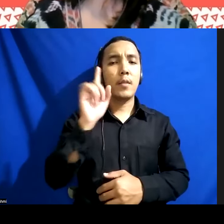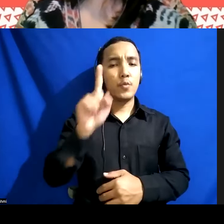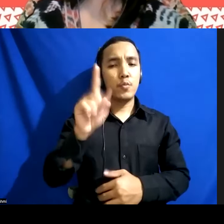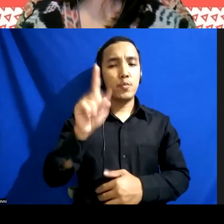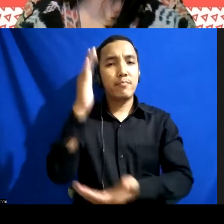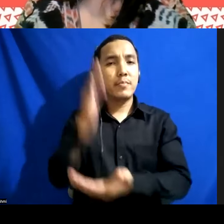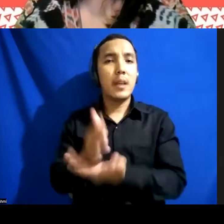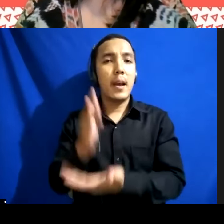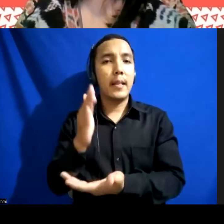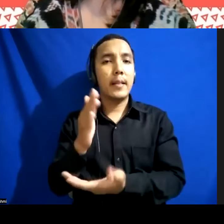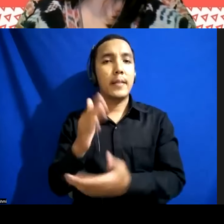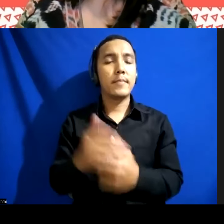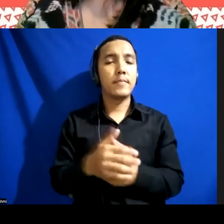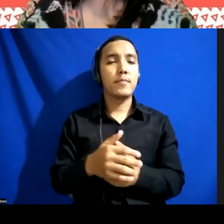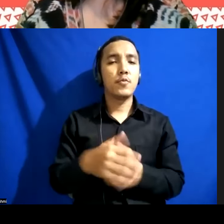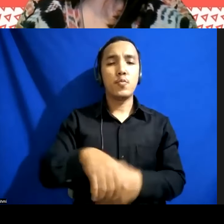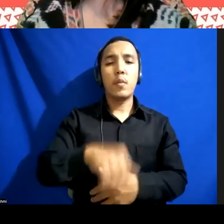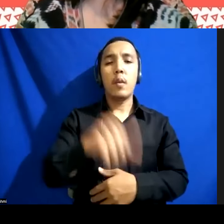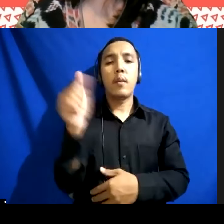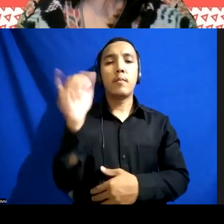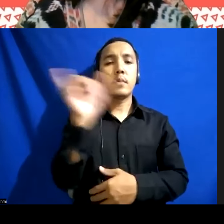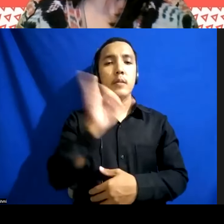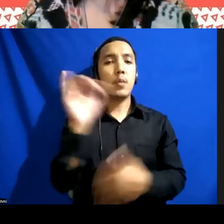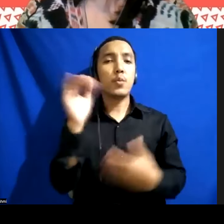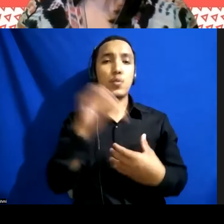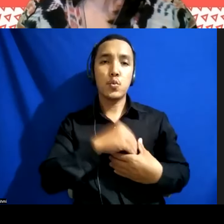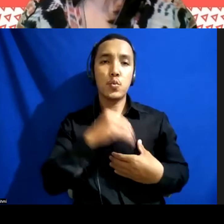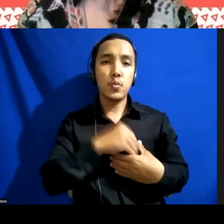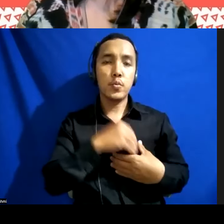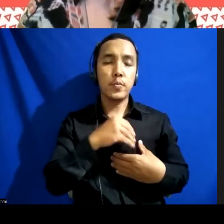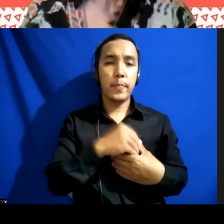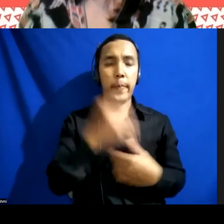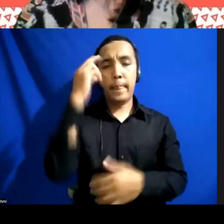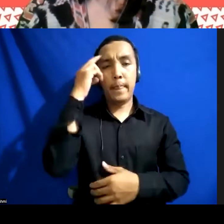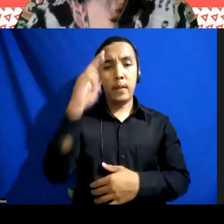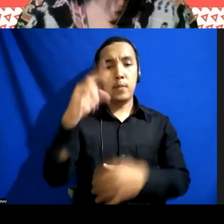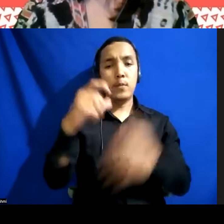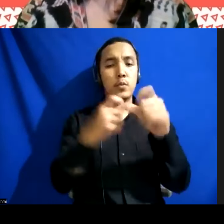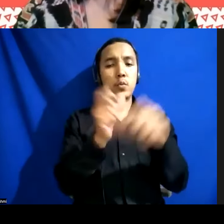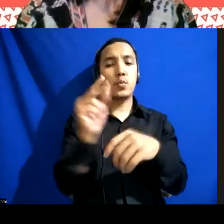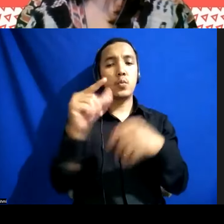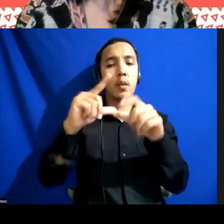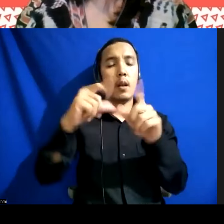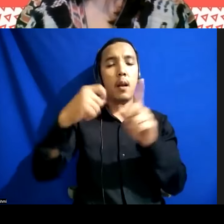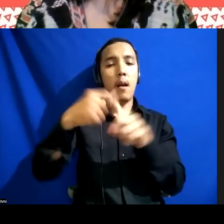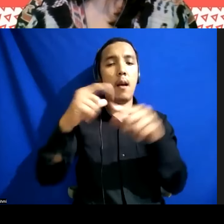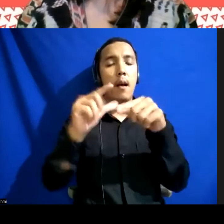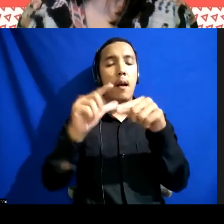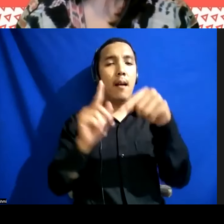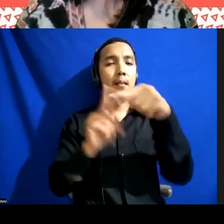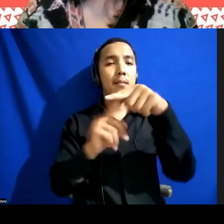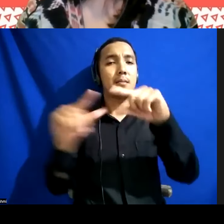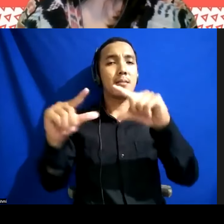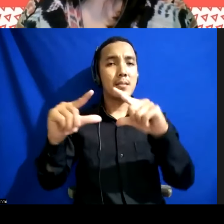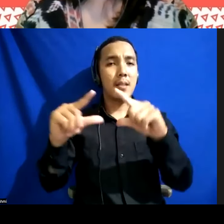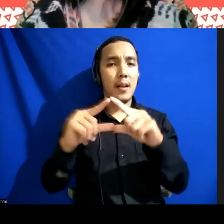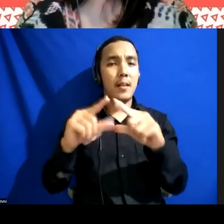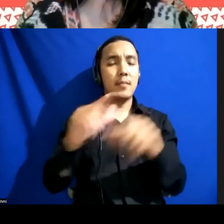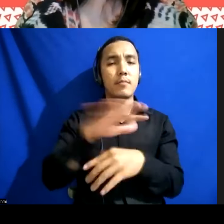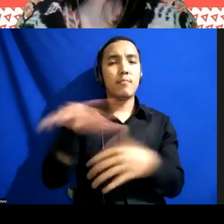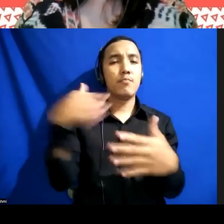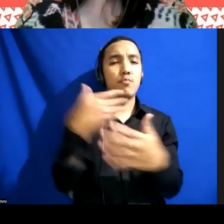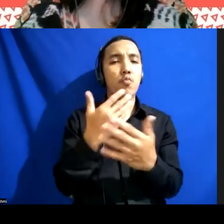all of these policies so that the strategic scope of creating a more inclusive Solo city will be supported by